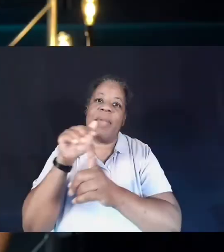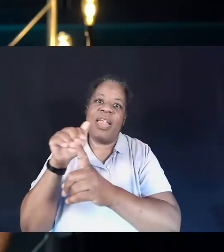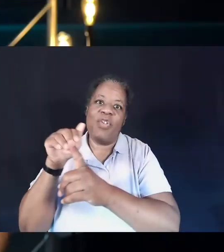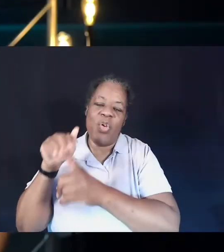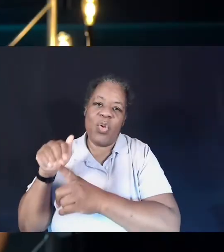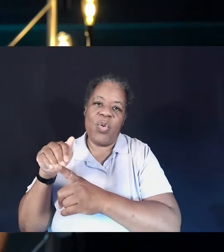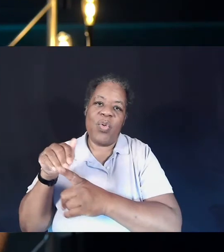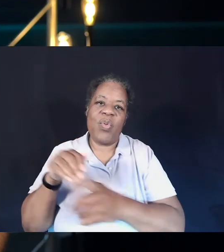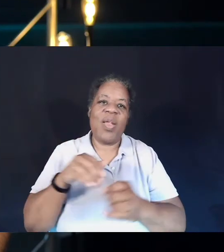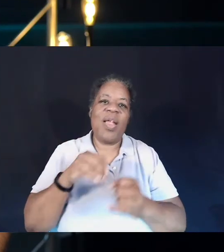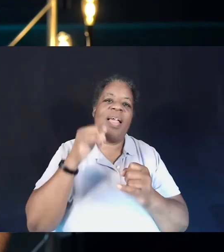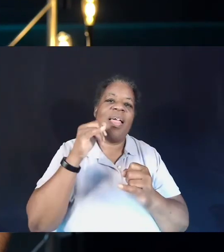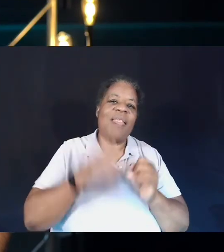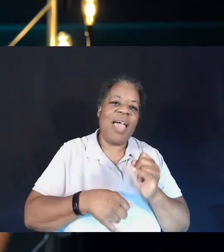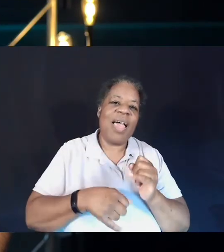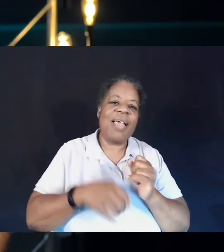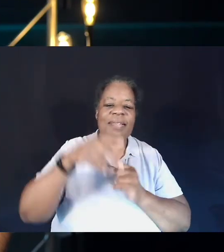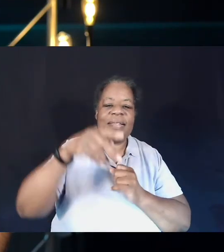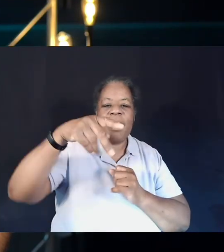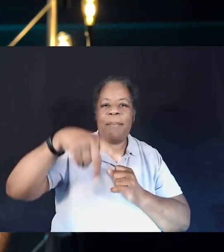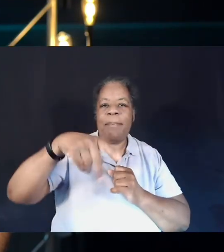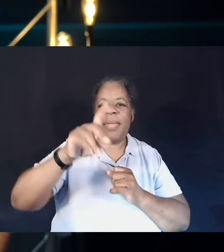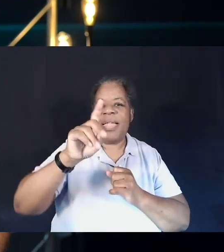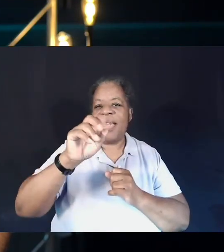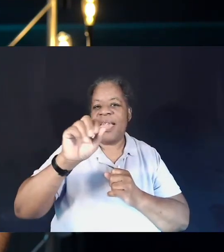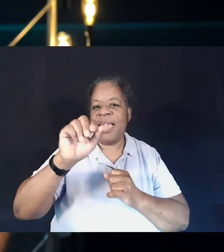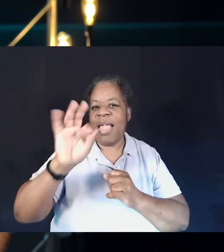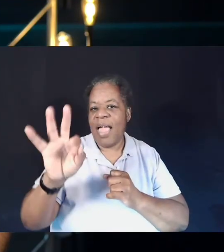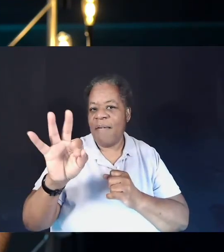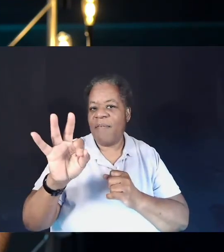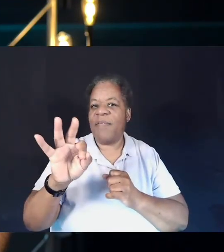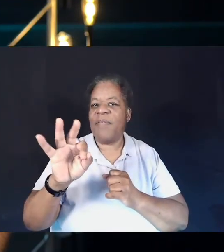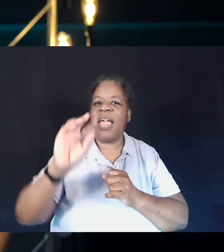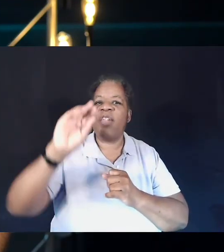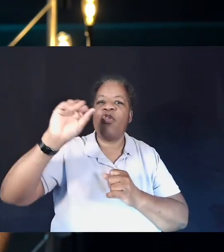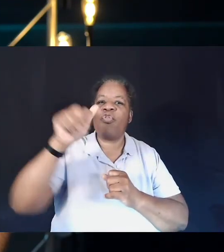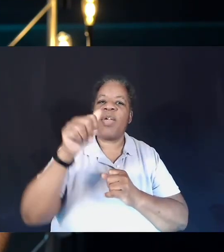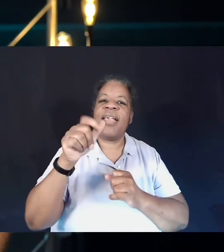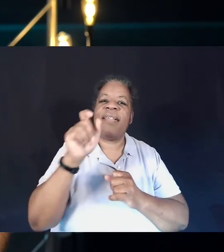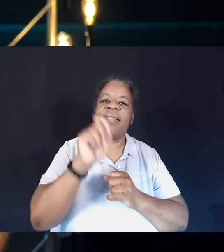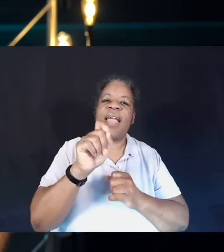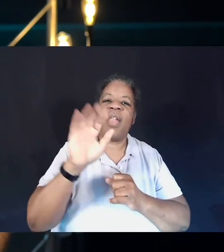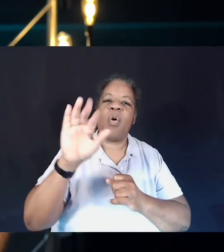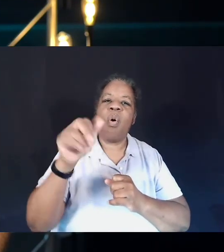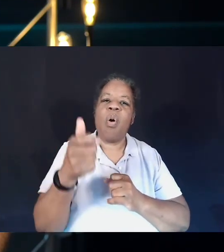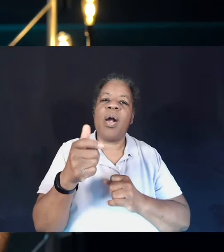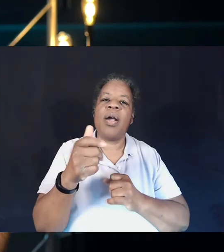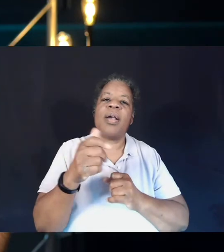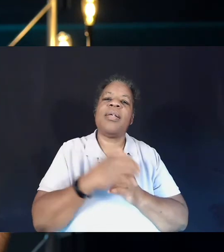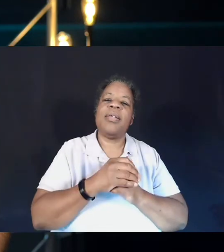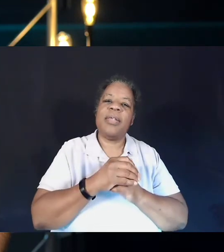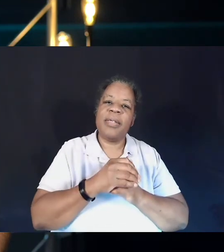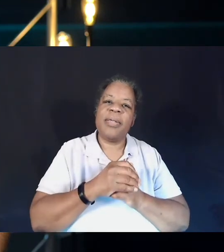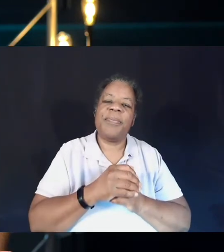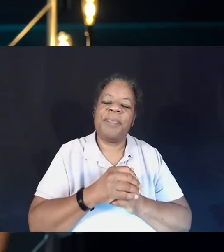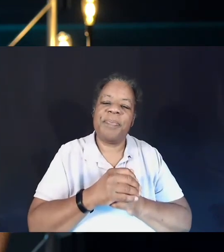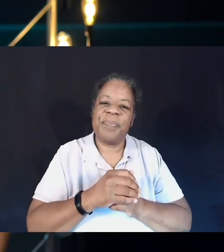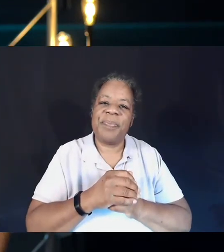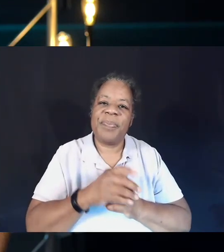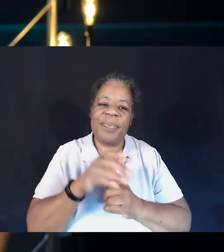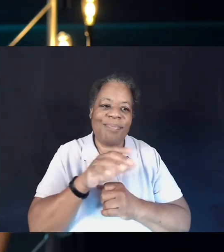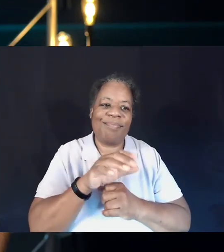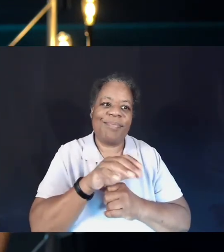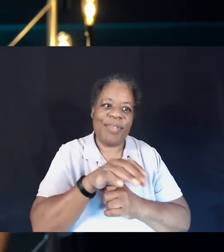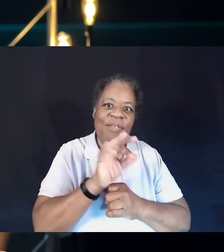look for a full PDF of the instructions at grace.org under resources or in our e-news. So I'm going to pray for